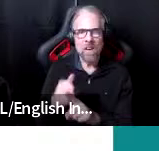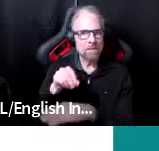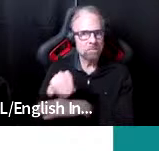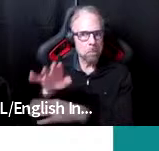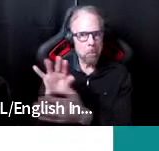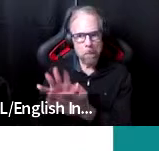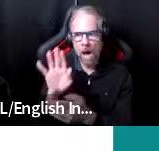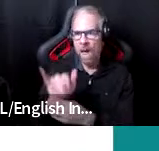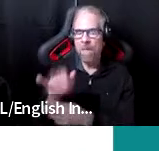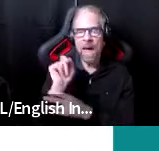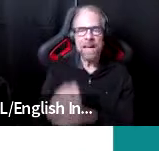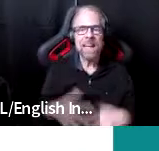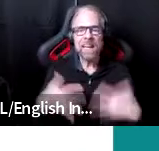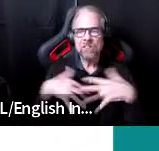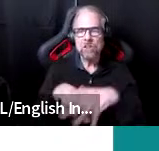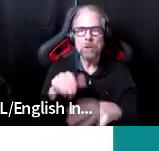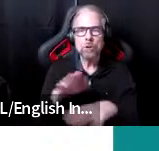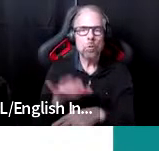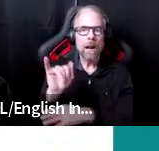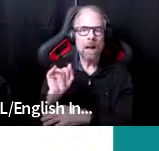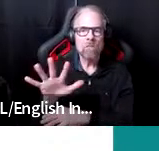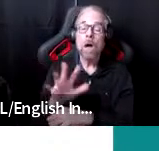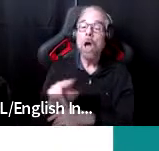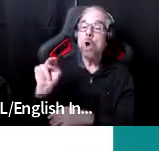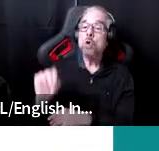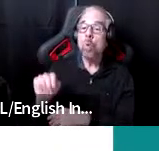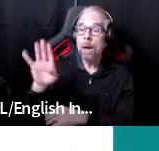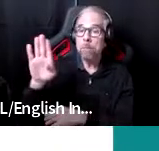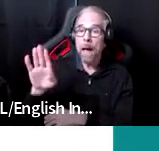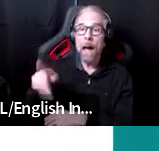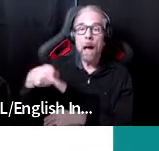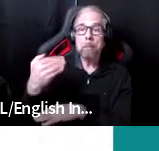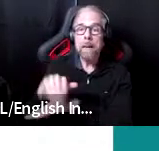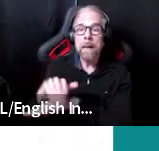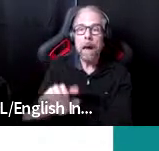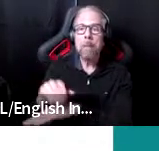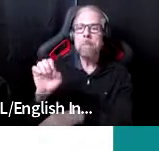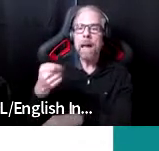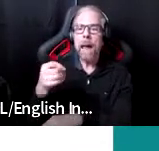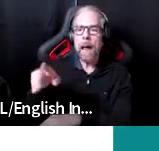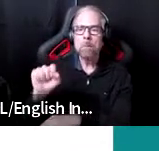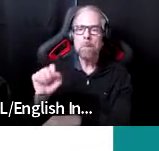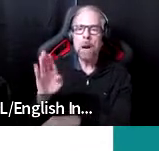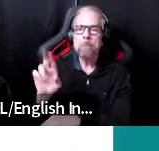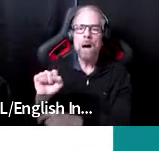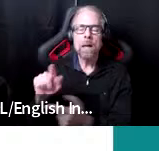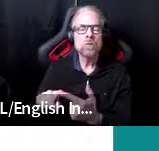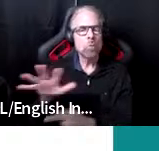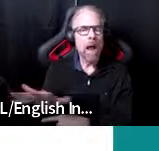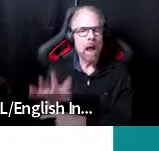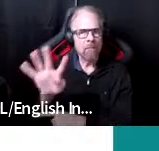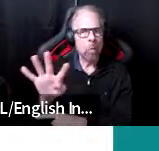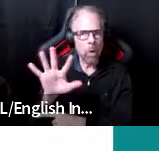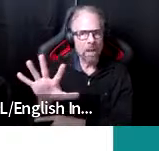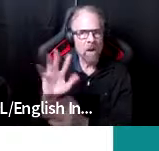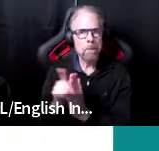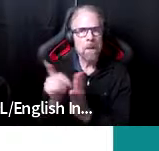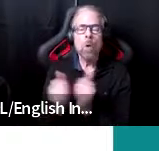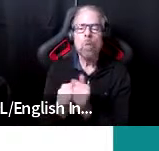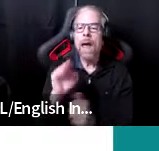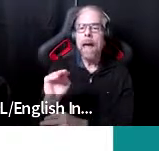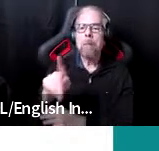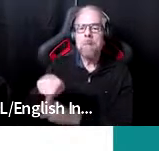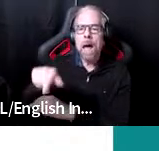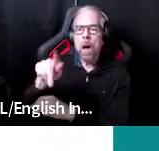I-5. The northbound PM Express bus is forecast to be about 45 minutes with the MLPA and about